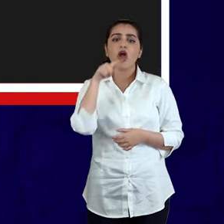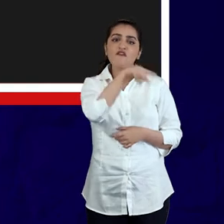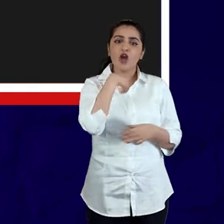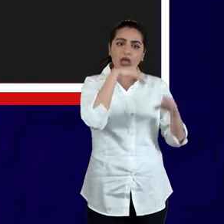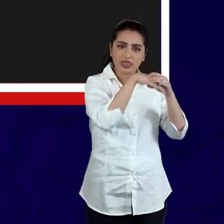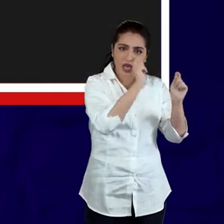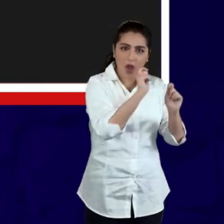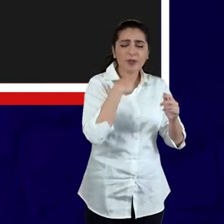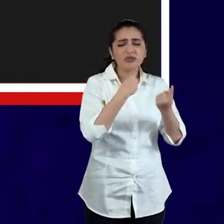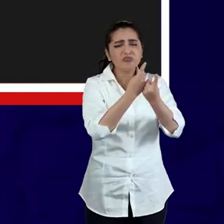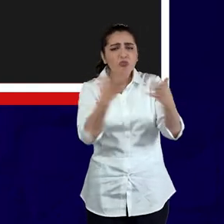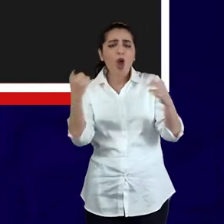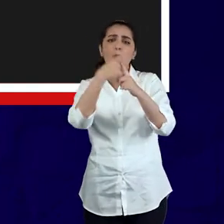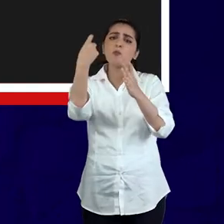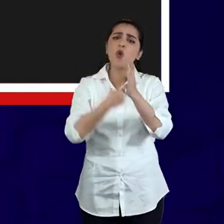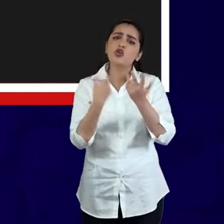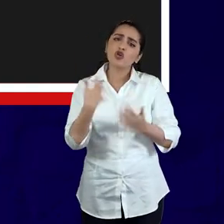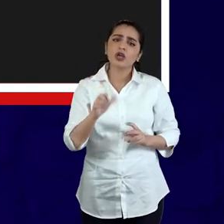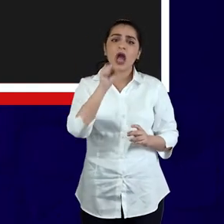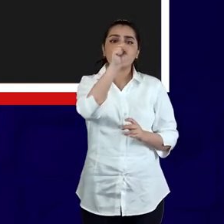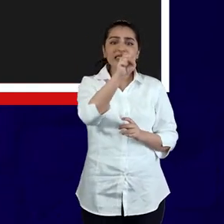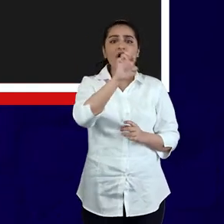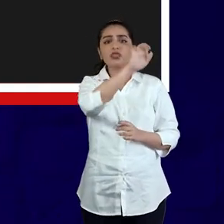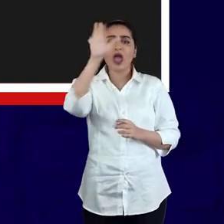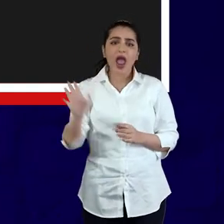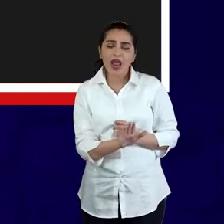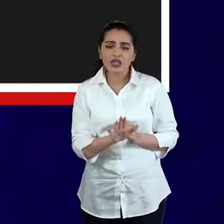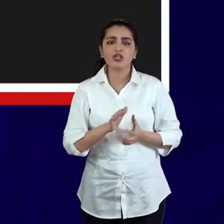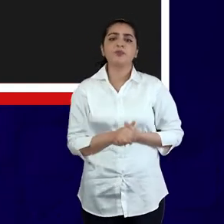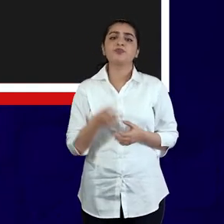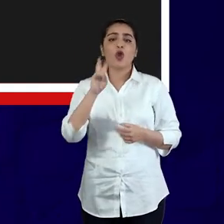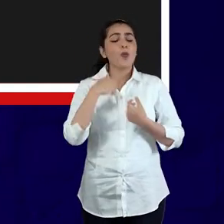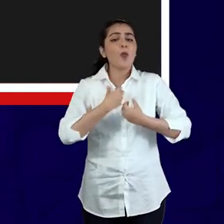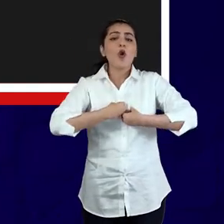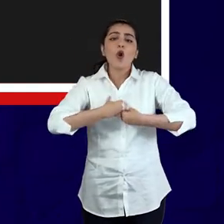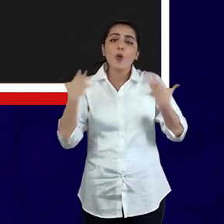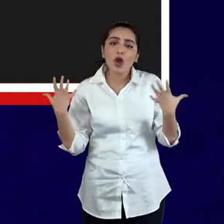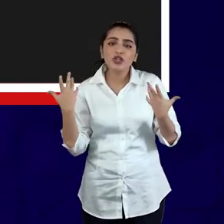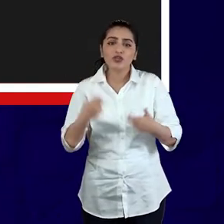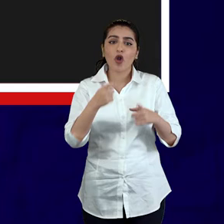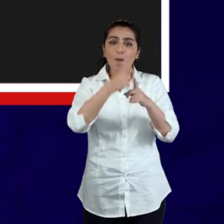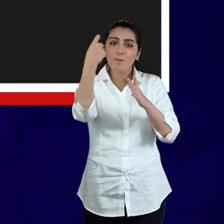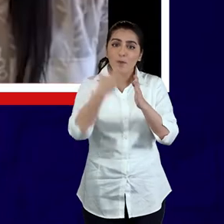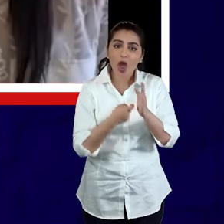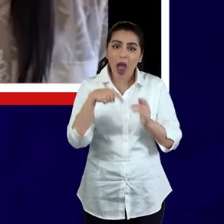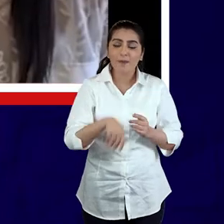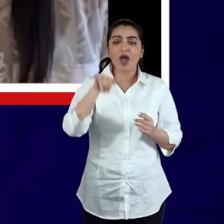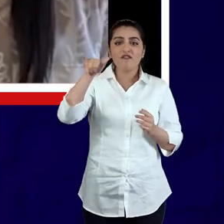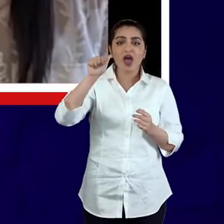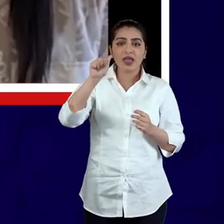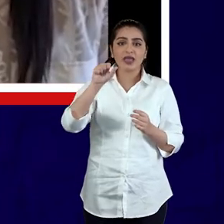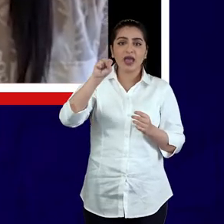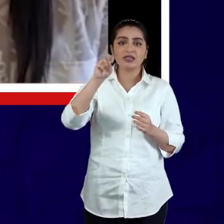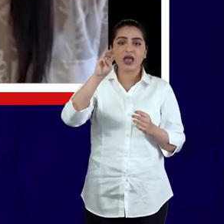of programs in South Asia, and I'm so happy to be co-designing a program with Yasmeen